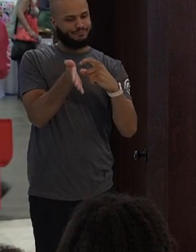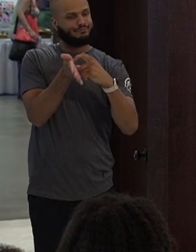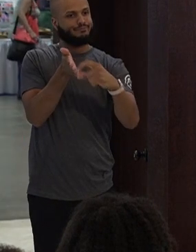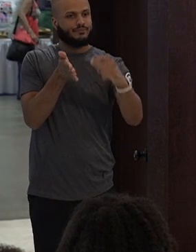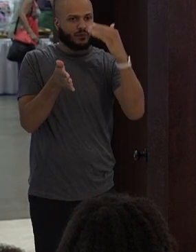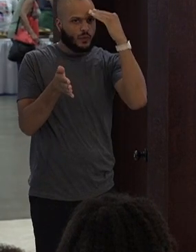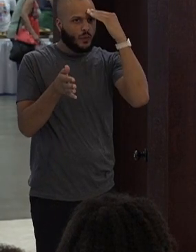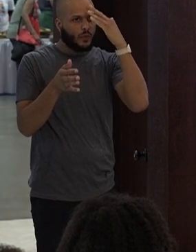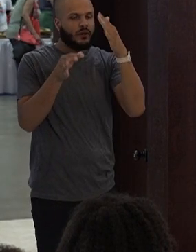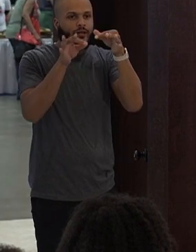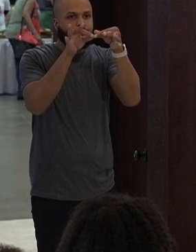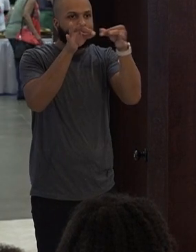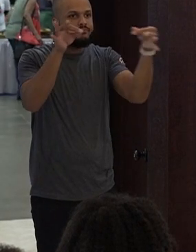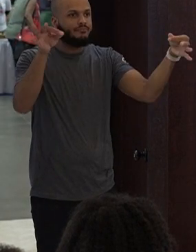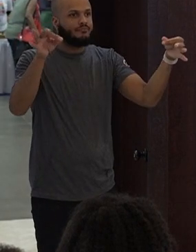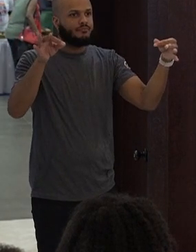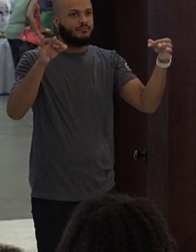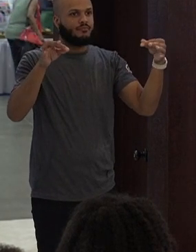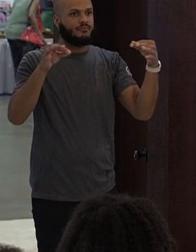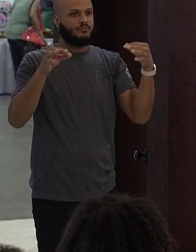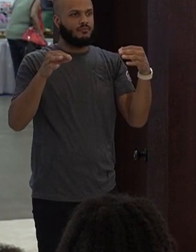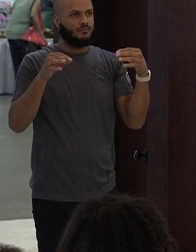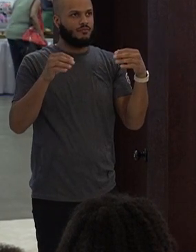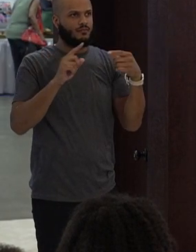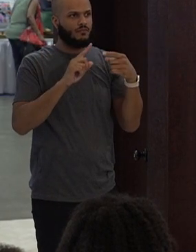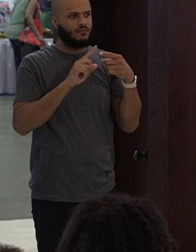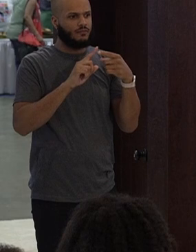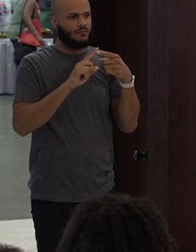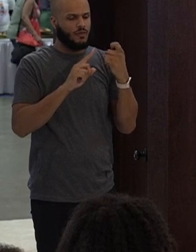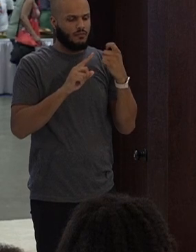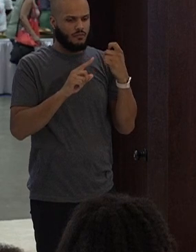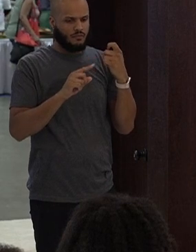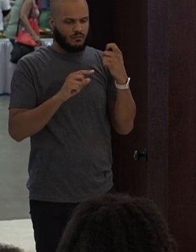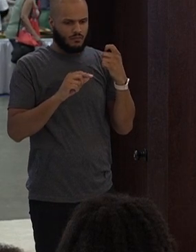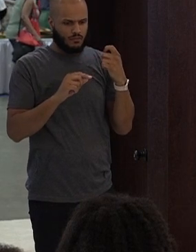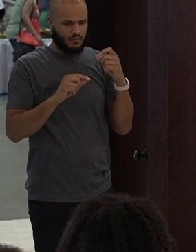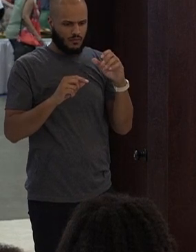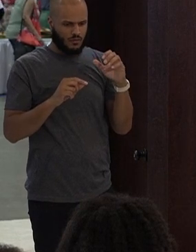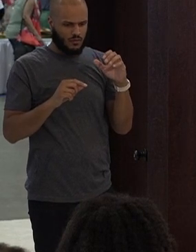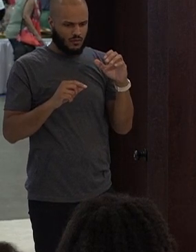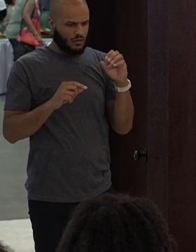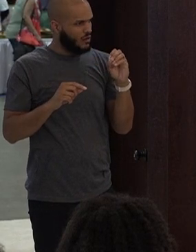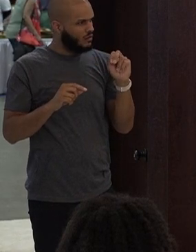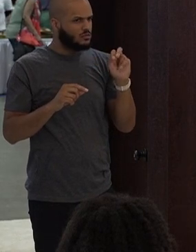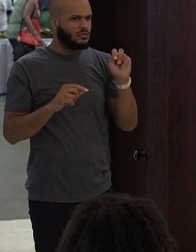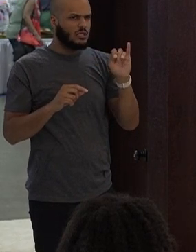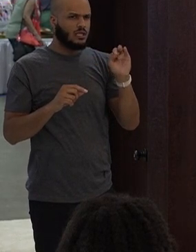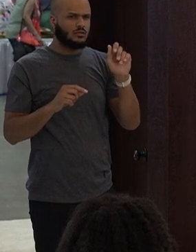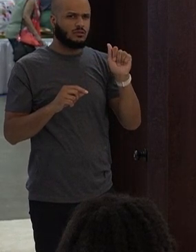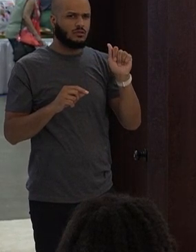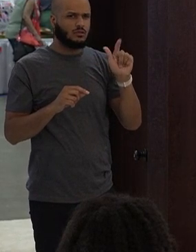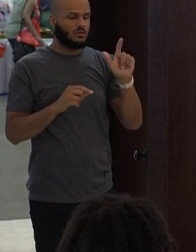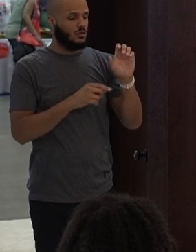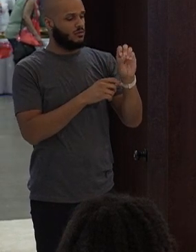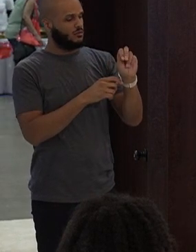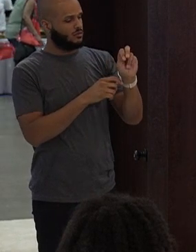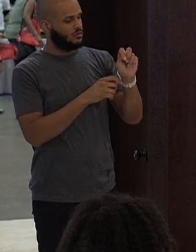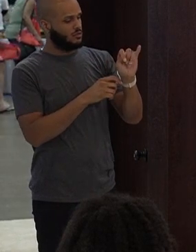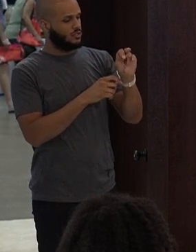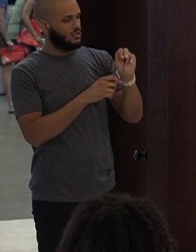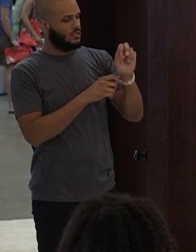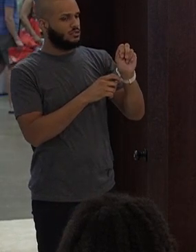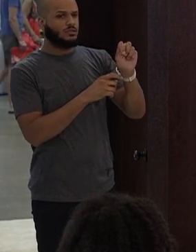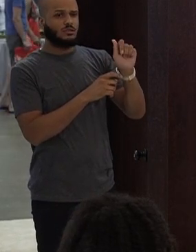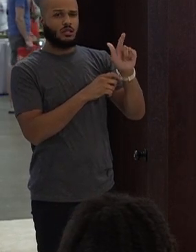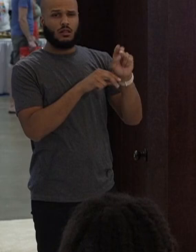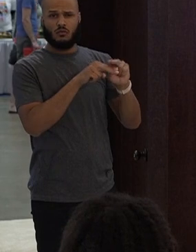the typography was in the recent stamp of the Transcontinental Railroad, would that be in the public domain? Yeah, so